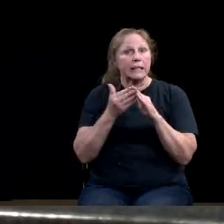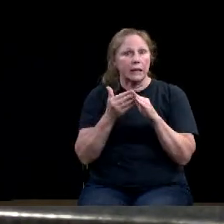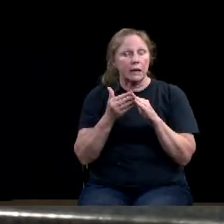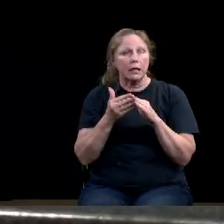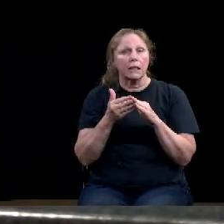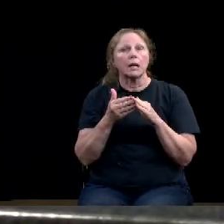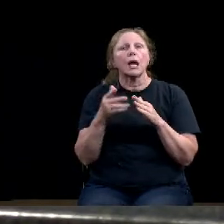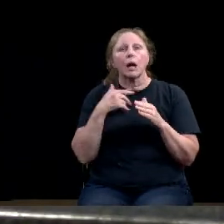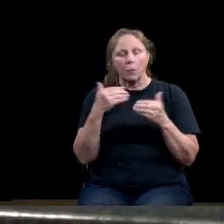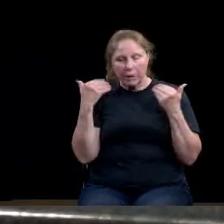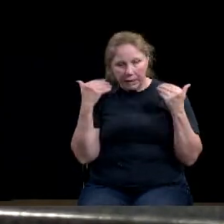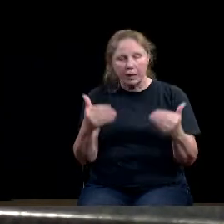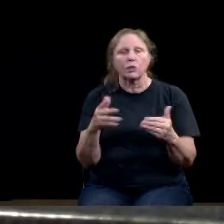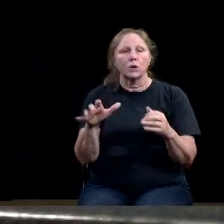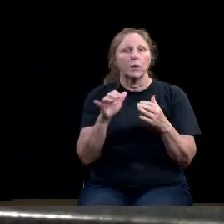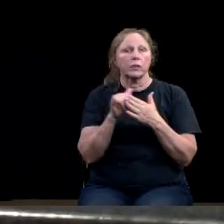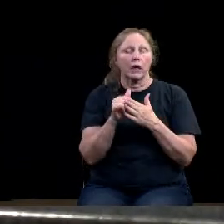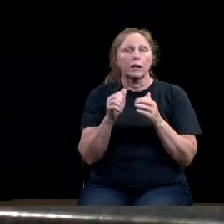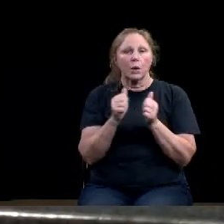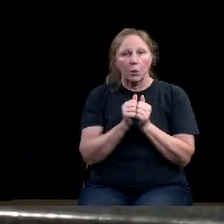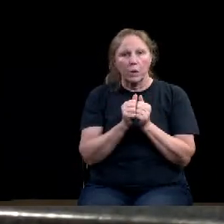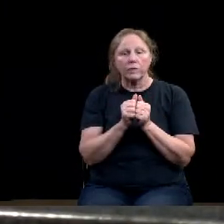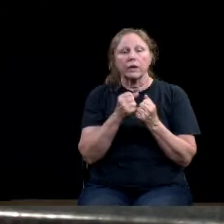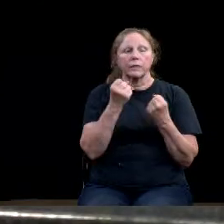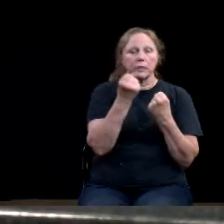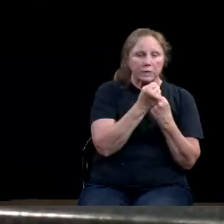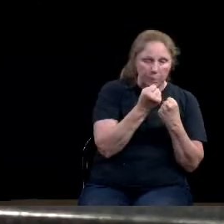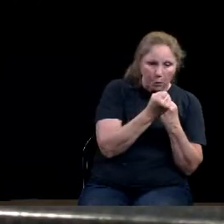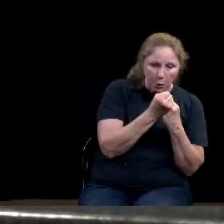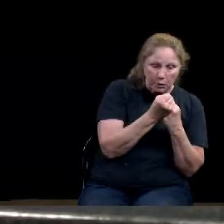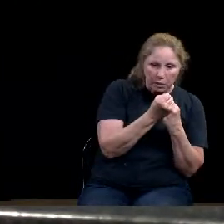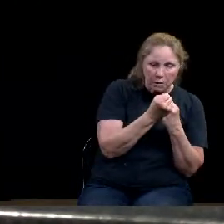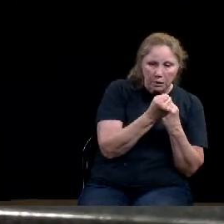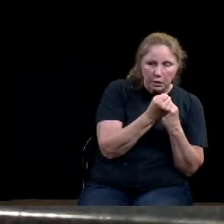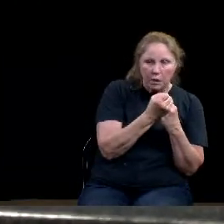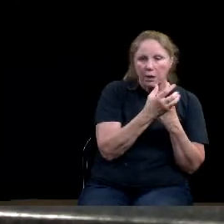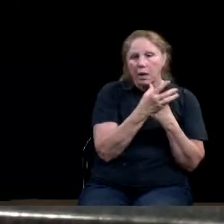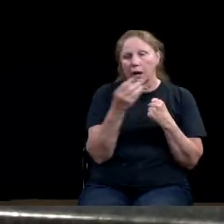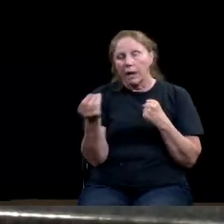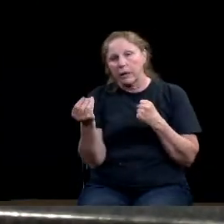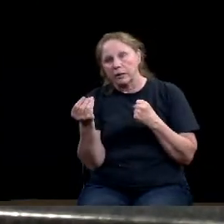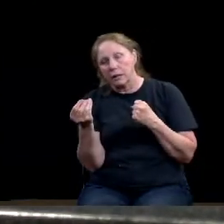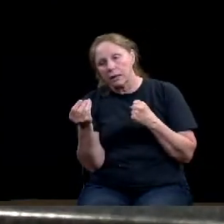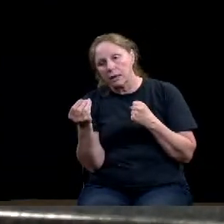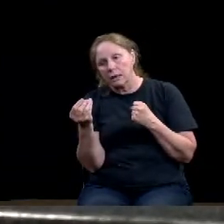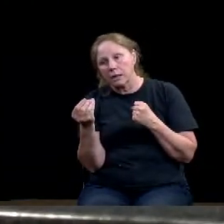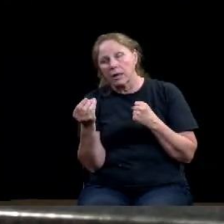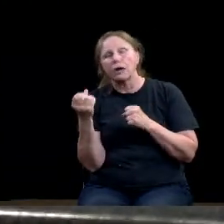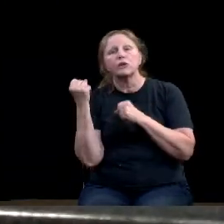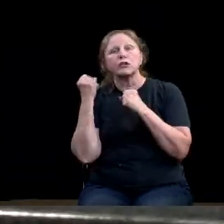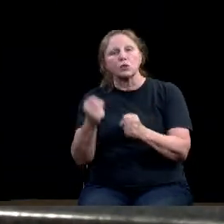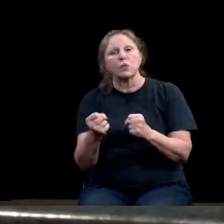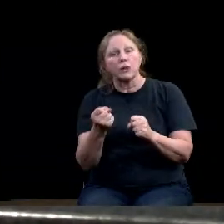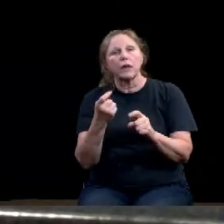strength of our constituents. Councilmember Holmes mentioned the record